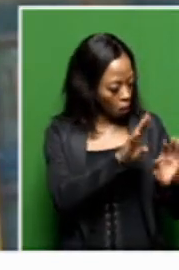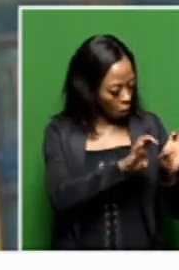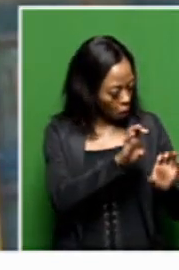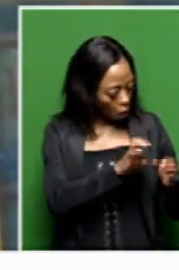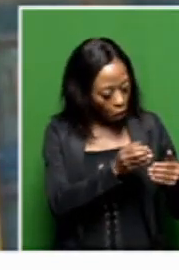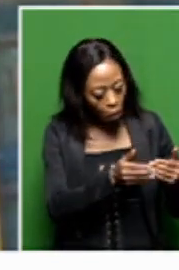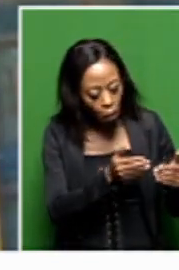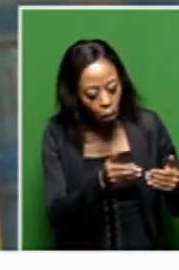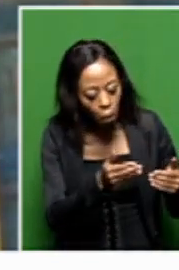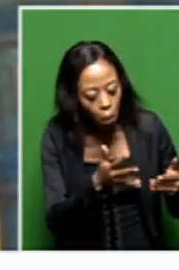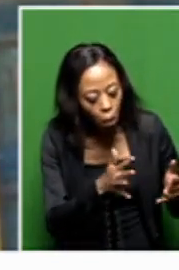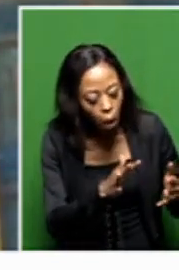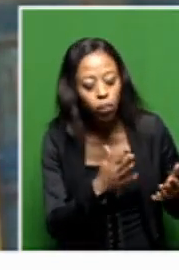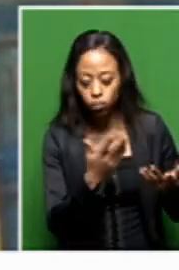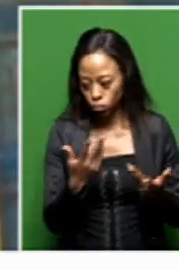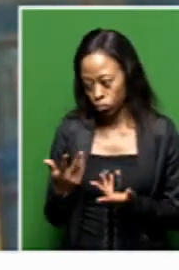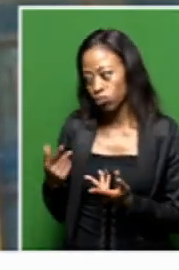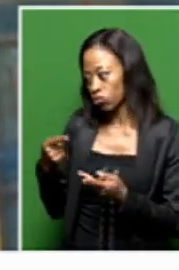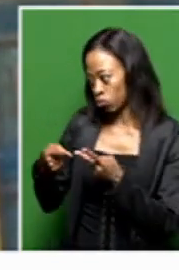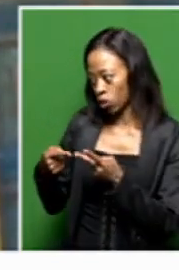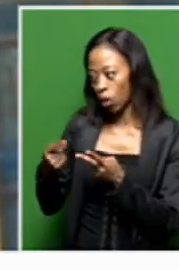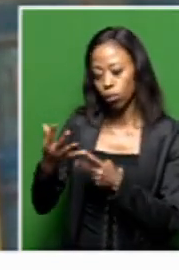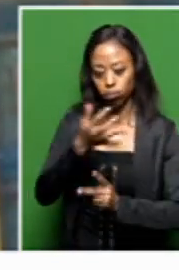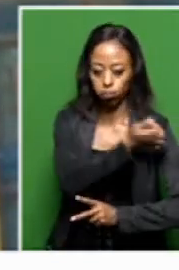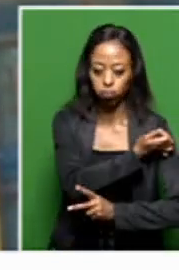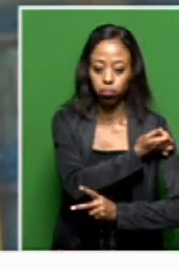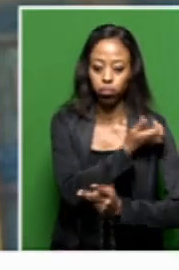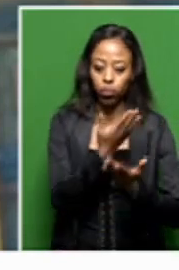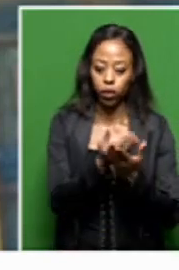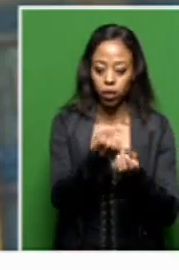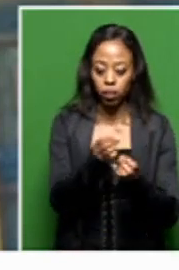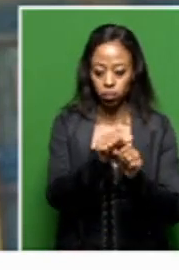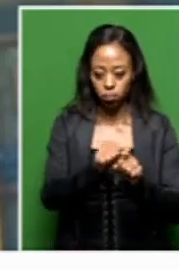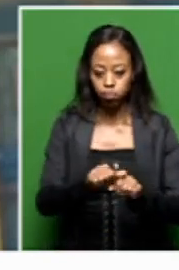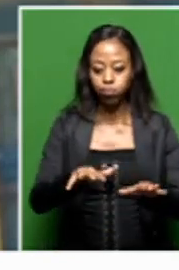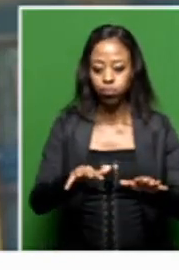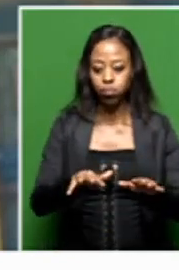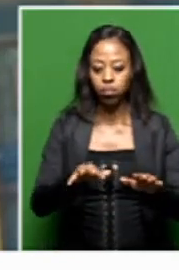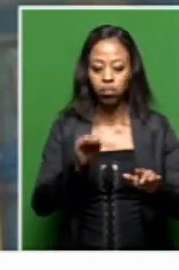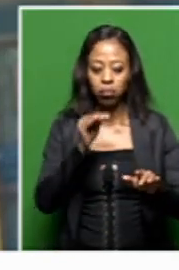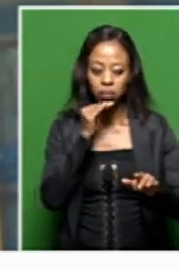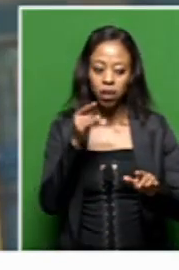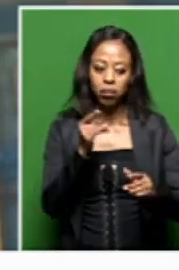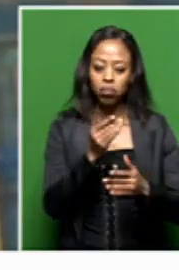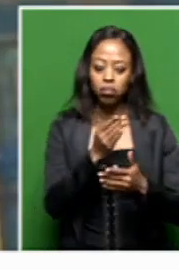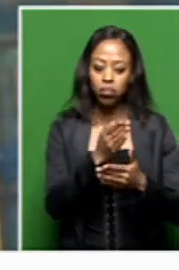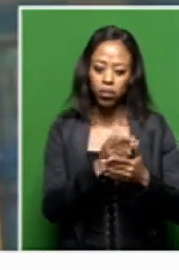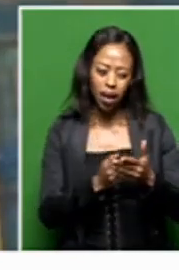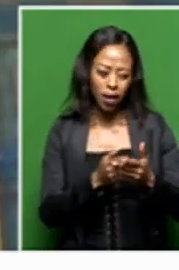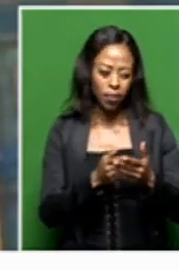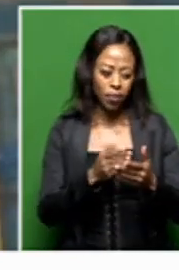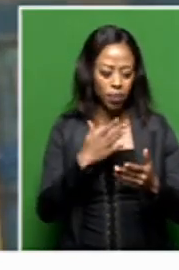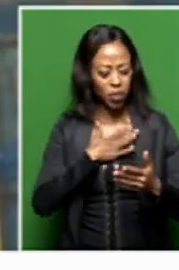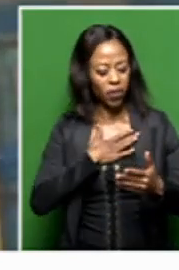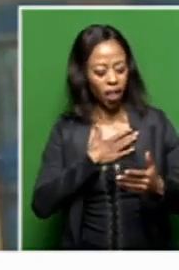vaccine ministerial advisory committee that the second dose is safe and doesn't have the severe side effects to the